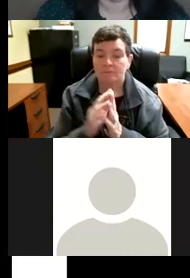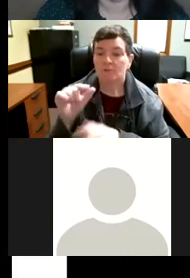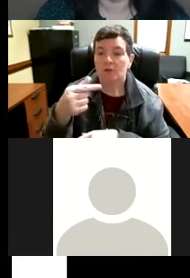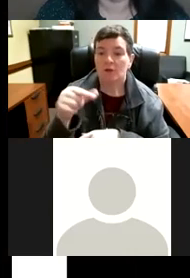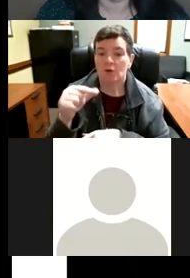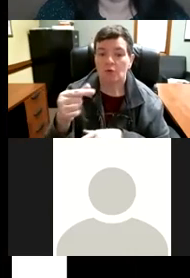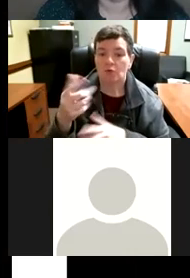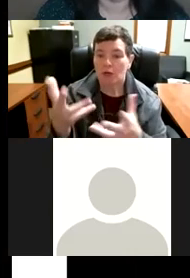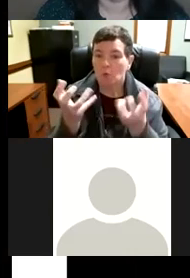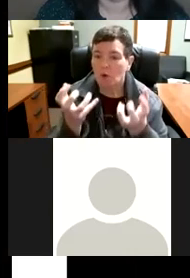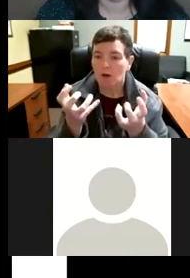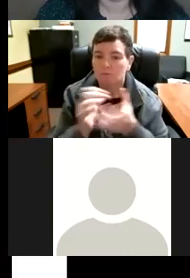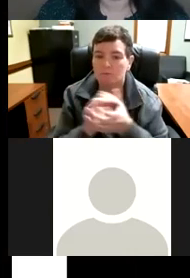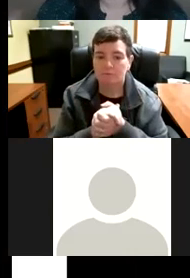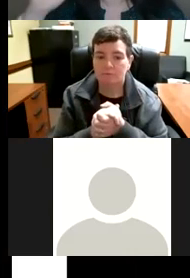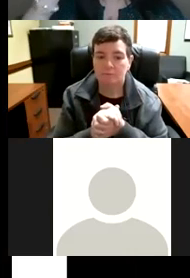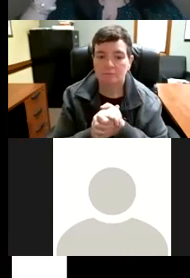Green what?